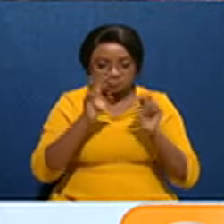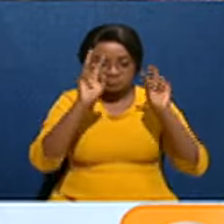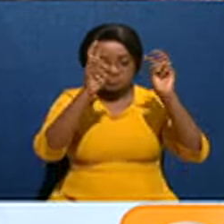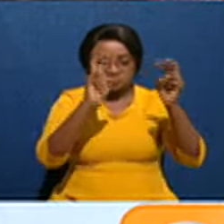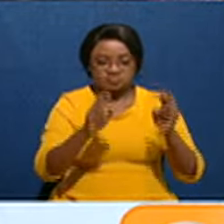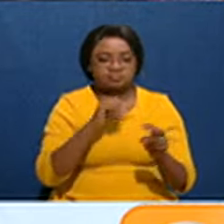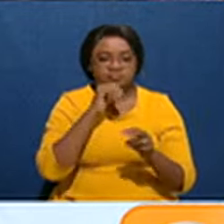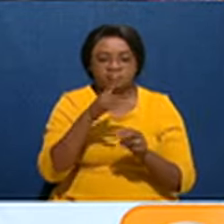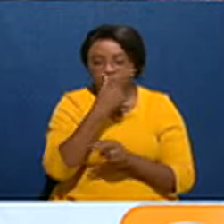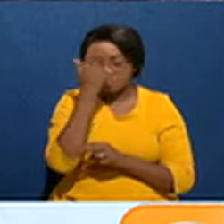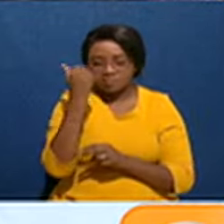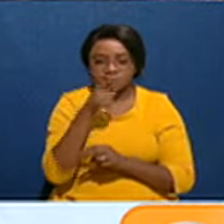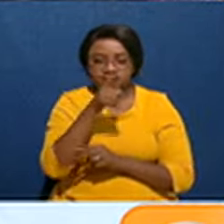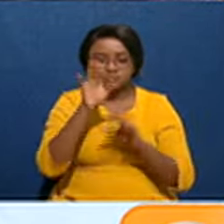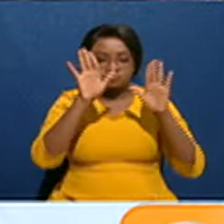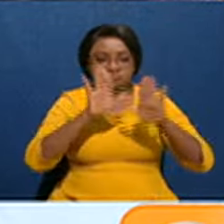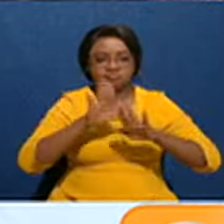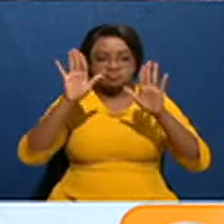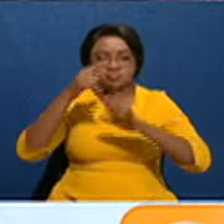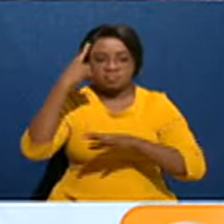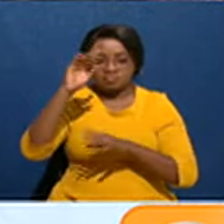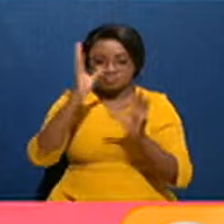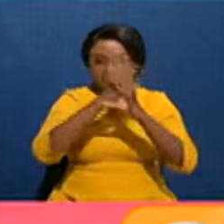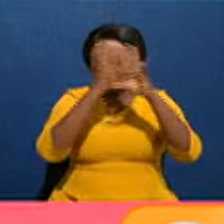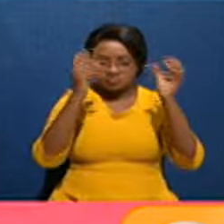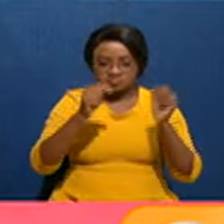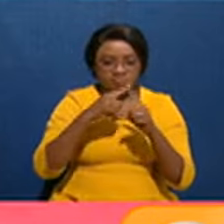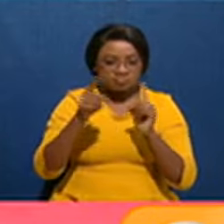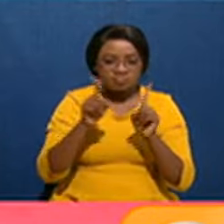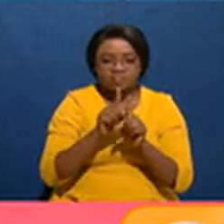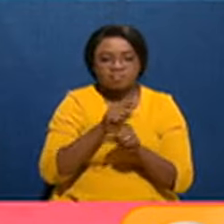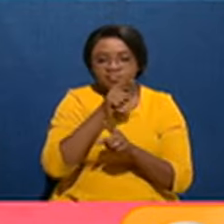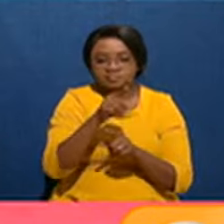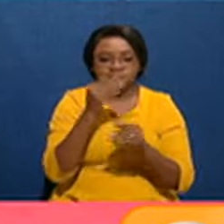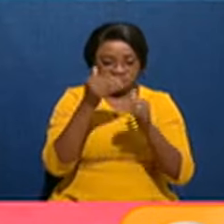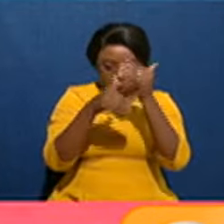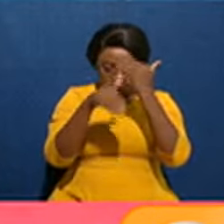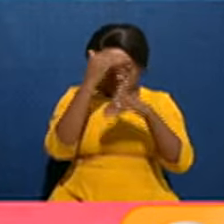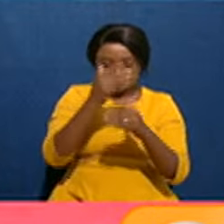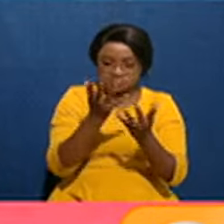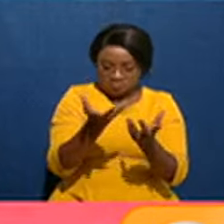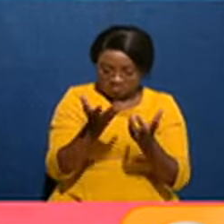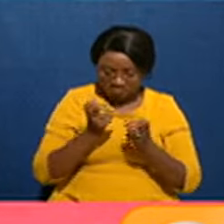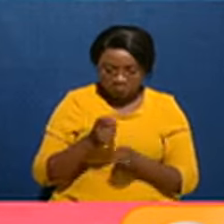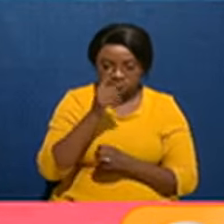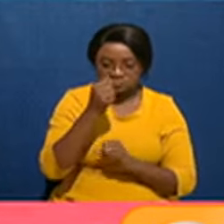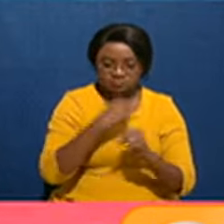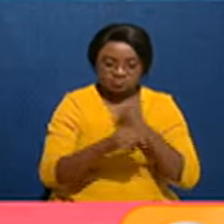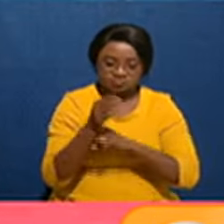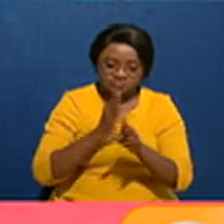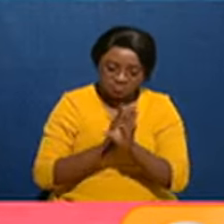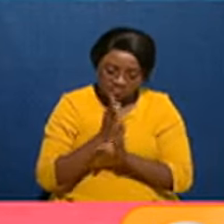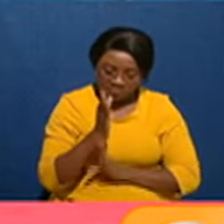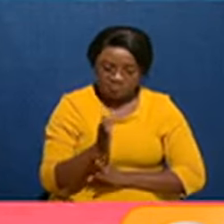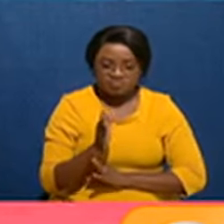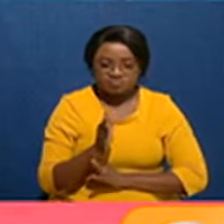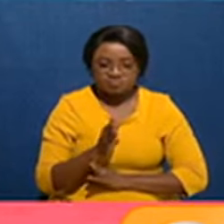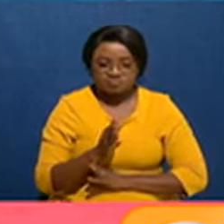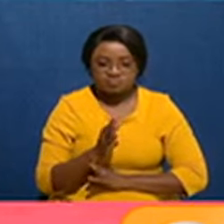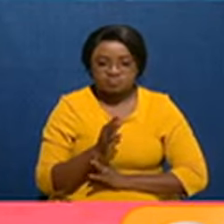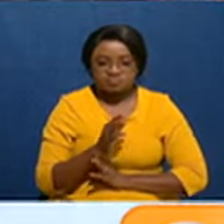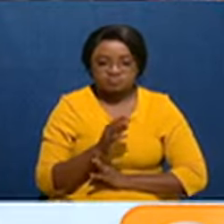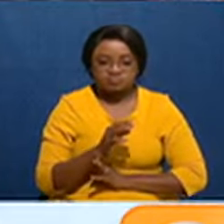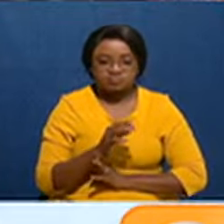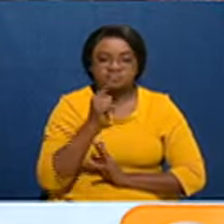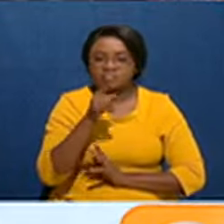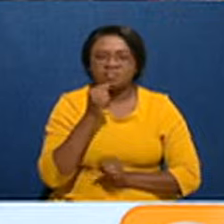necessarily because you are campaigning for the presidency, but because professionalism calls for it and highlighting of such problems calls for